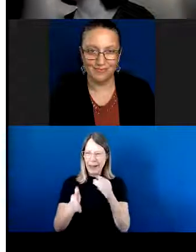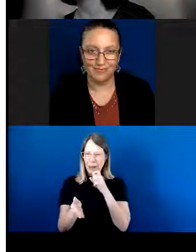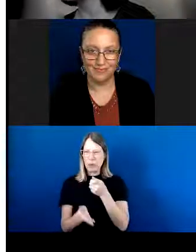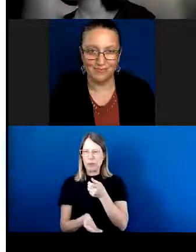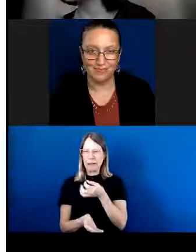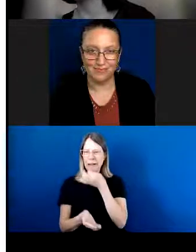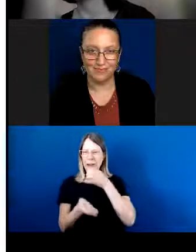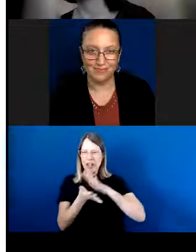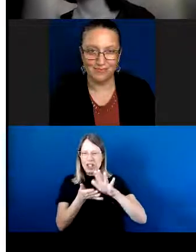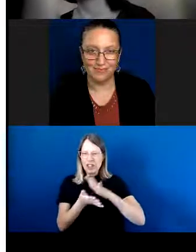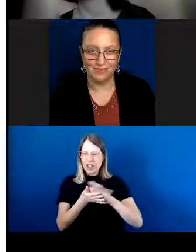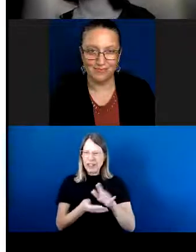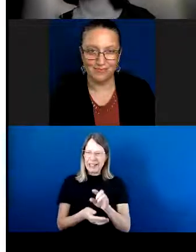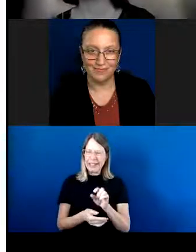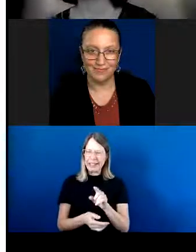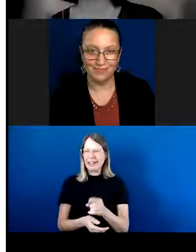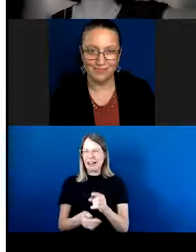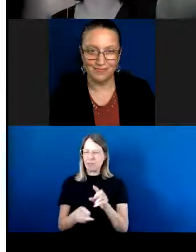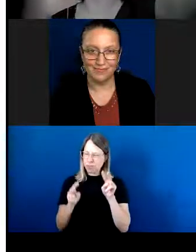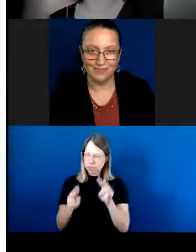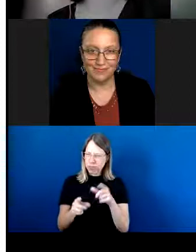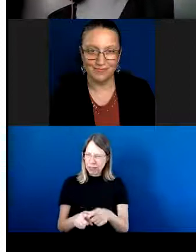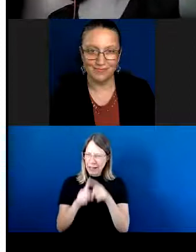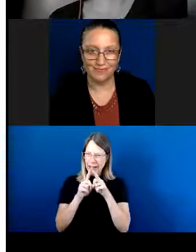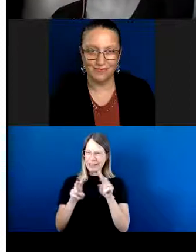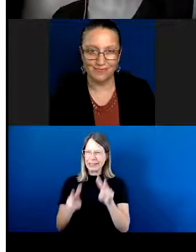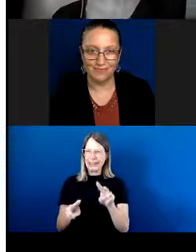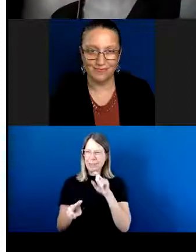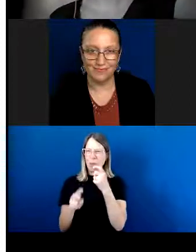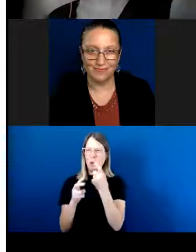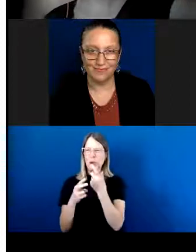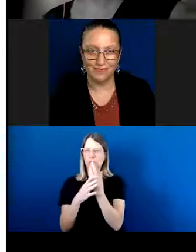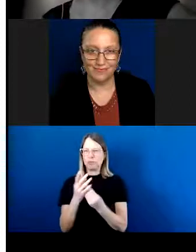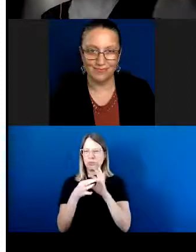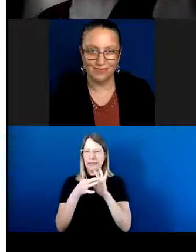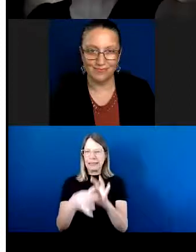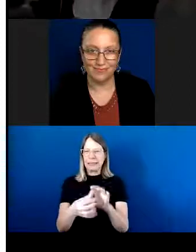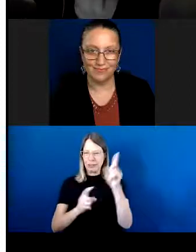way, drawn back into the fabric of the city that produced it.